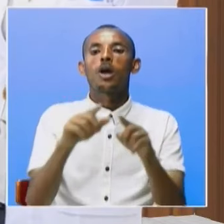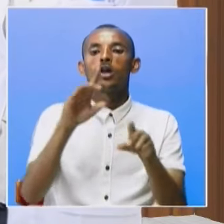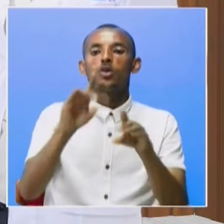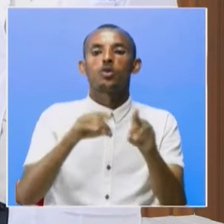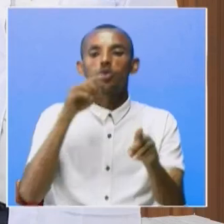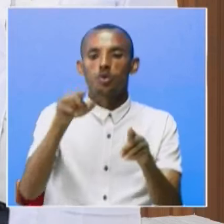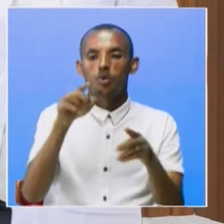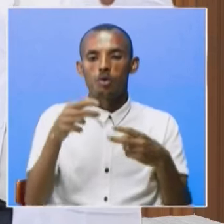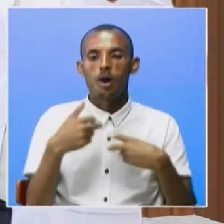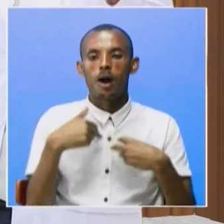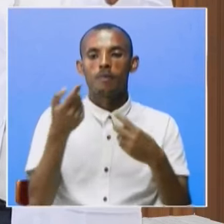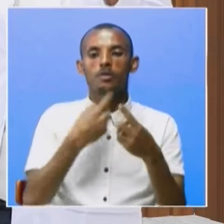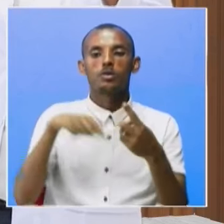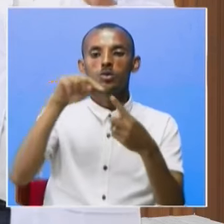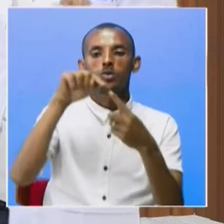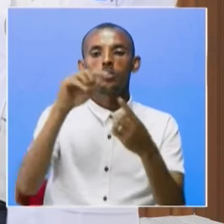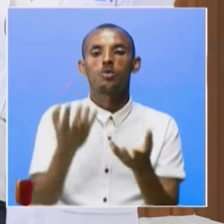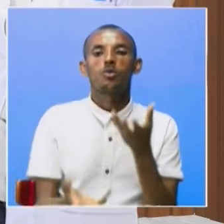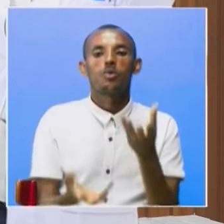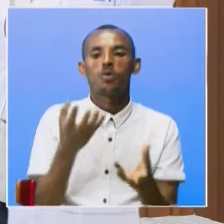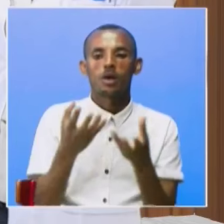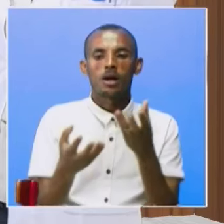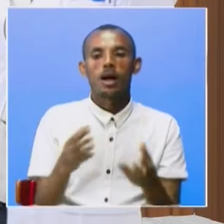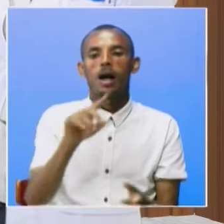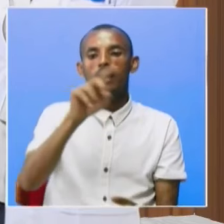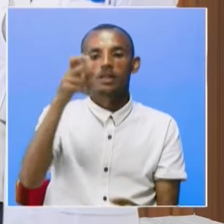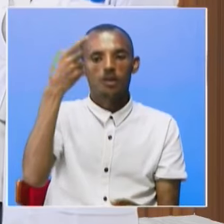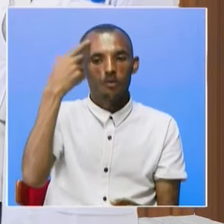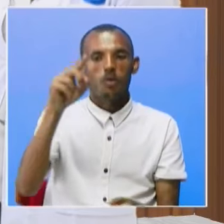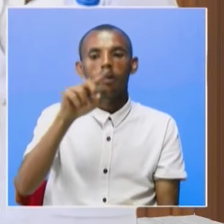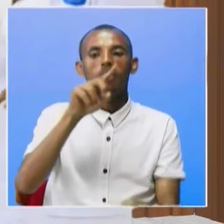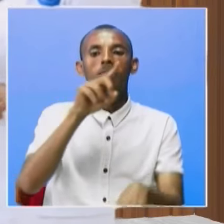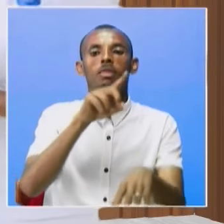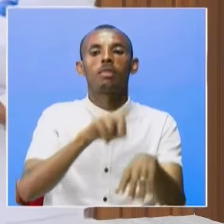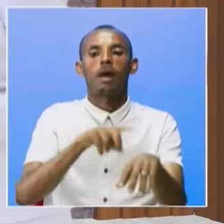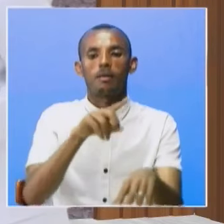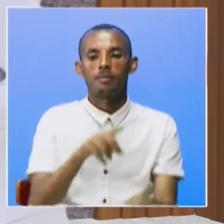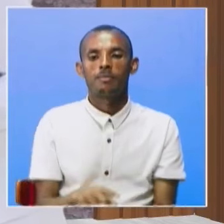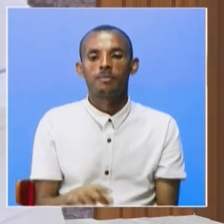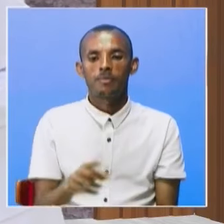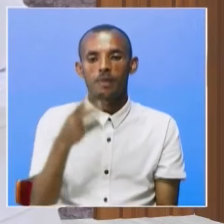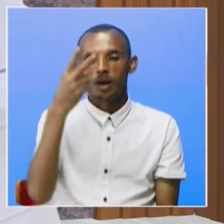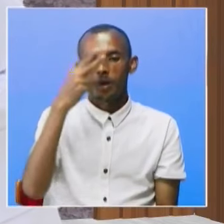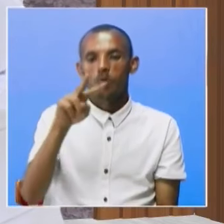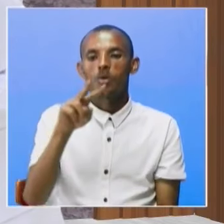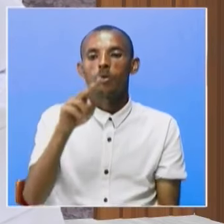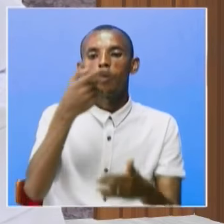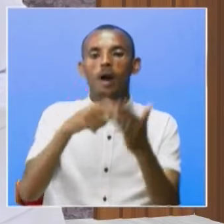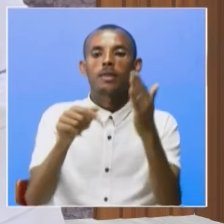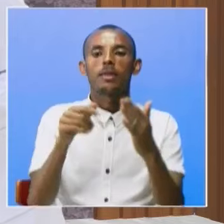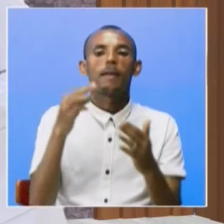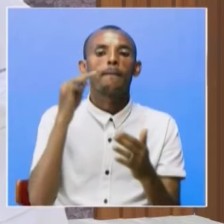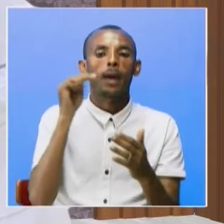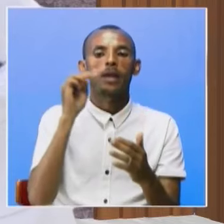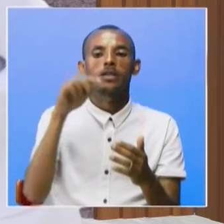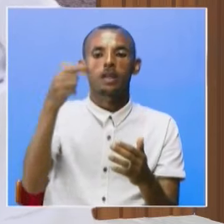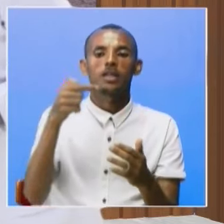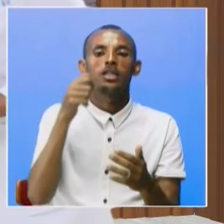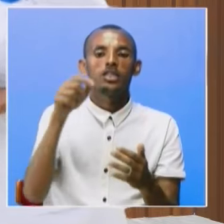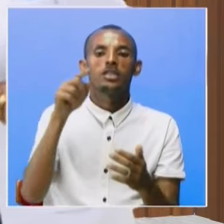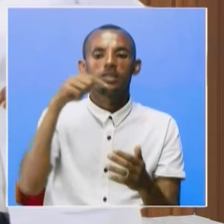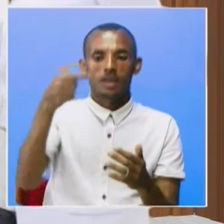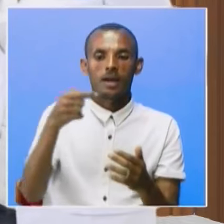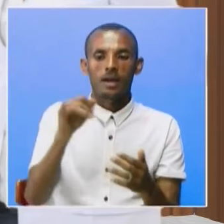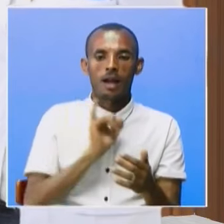cook? I'm now asking her for the time, right? Look what Mary has said. She said what?